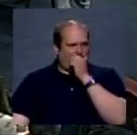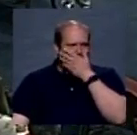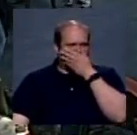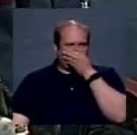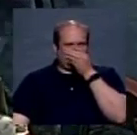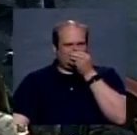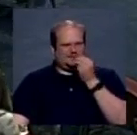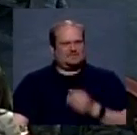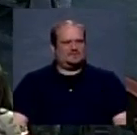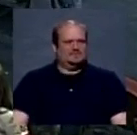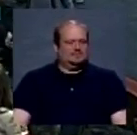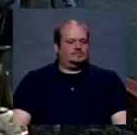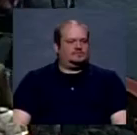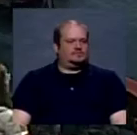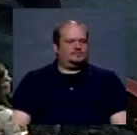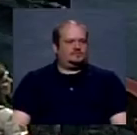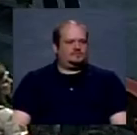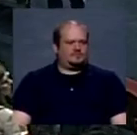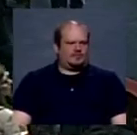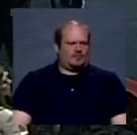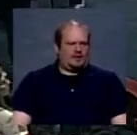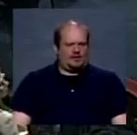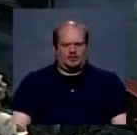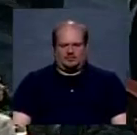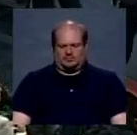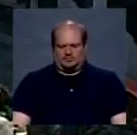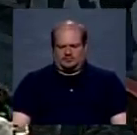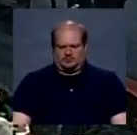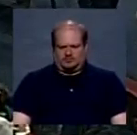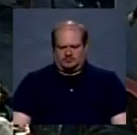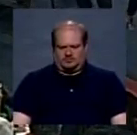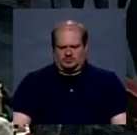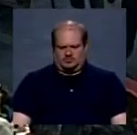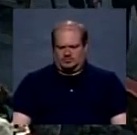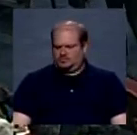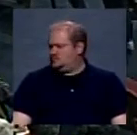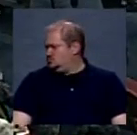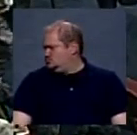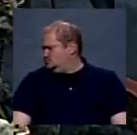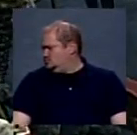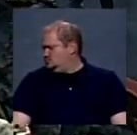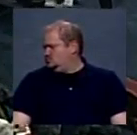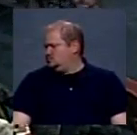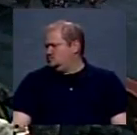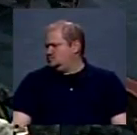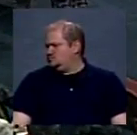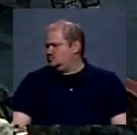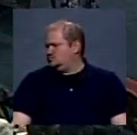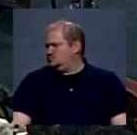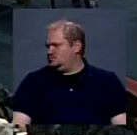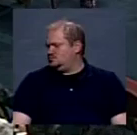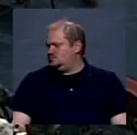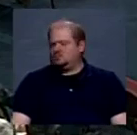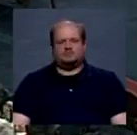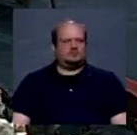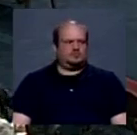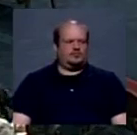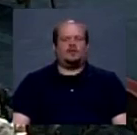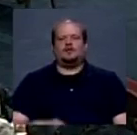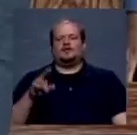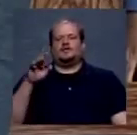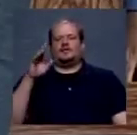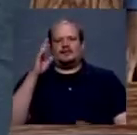That's not what it is. Honorable Mayor Stodola, Vice Mayor Hines,